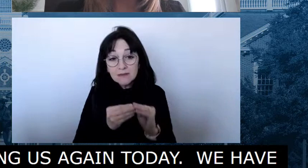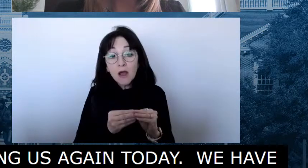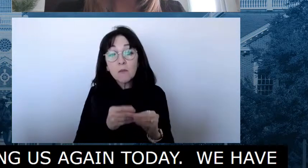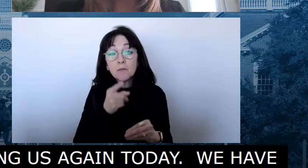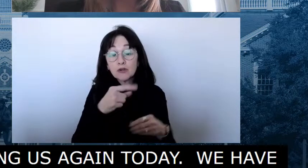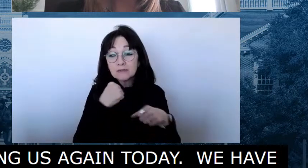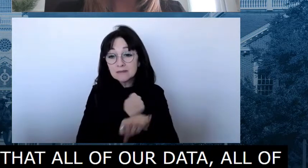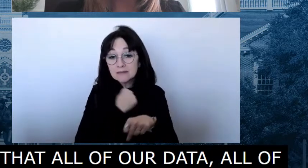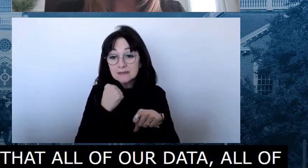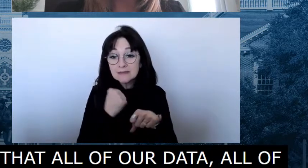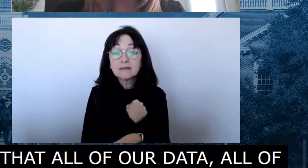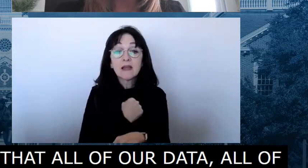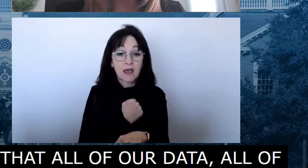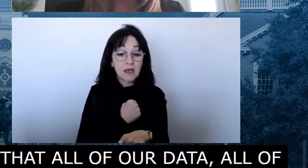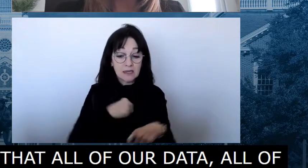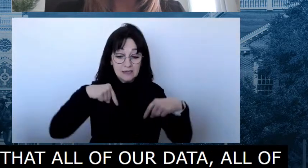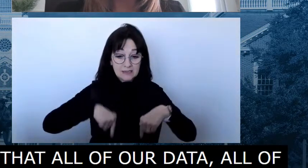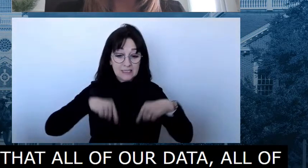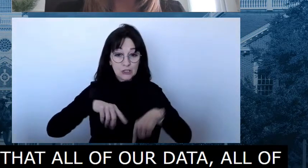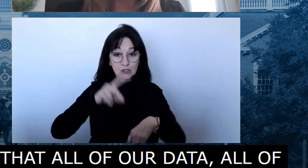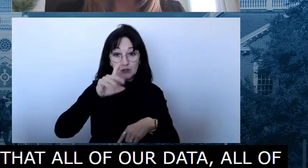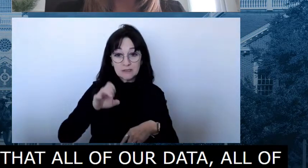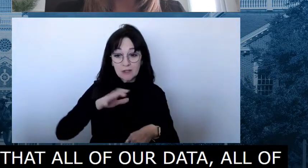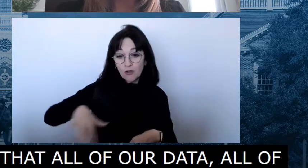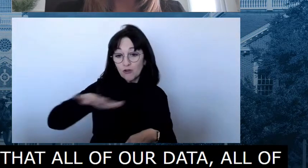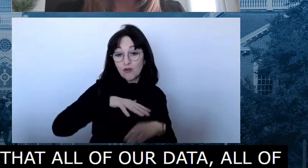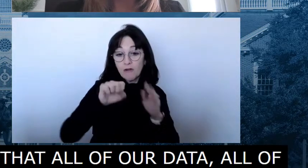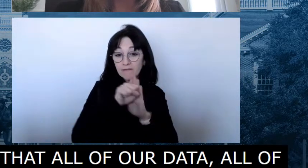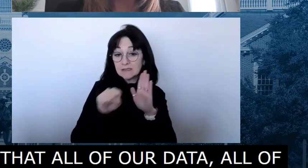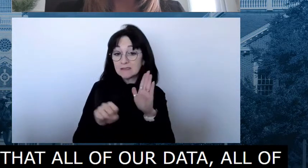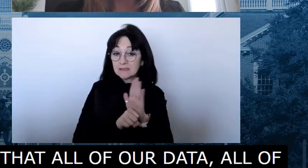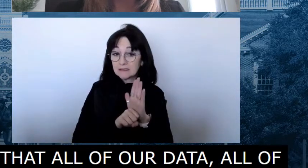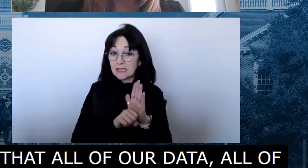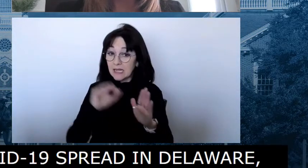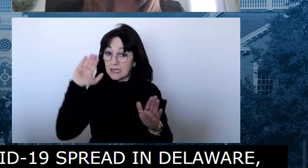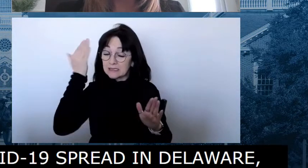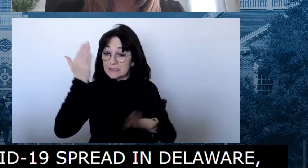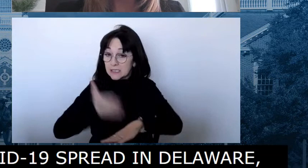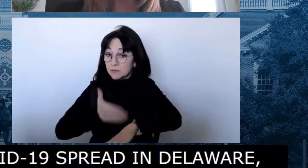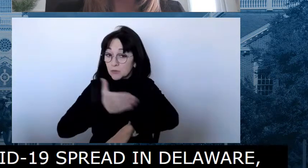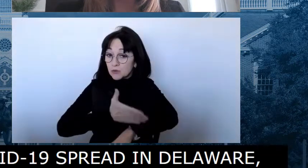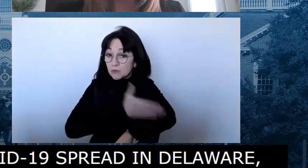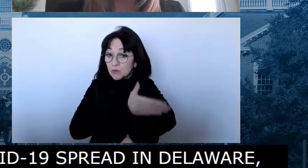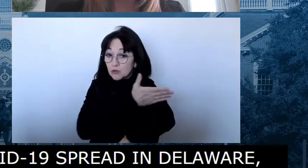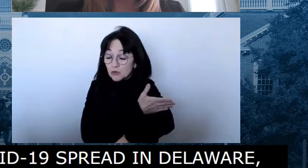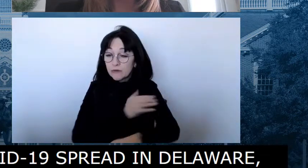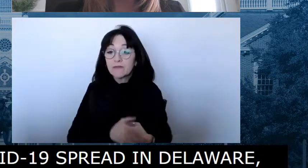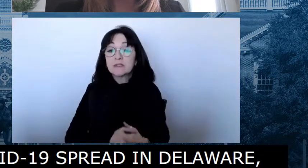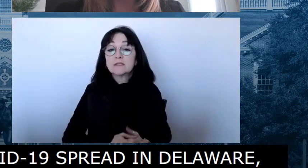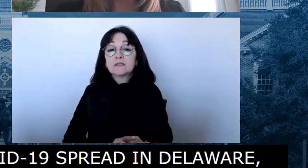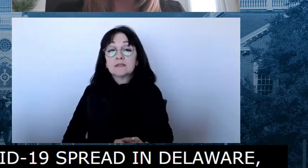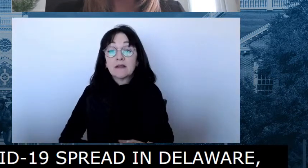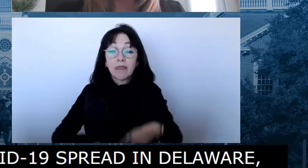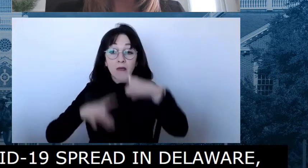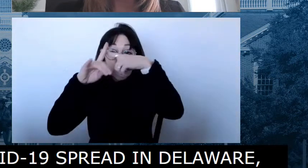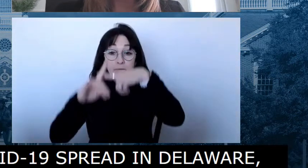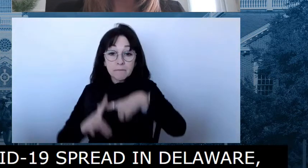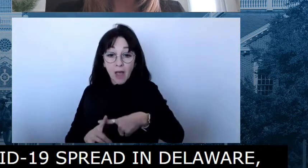spread in Delaware across our state are positive. The number of positive cases are